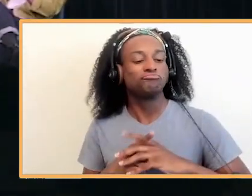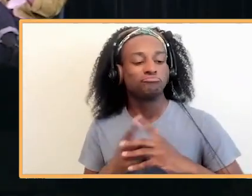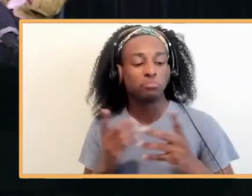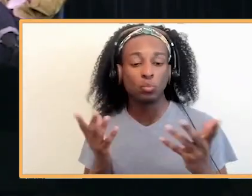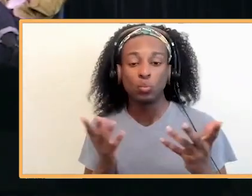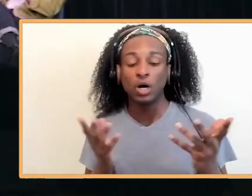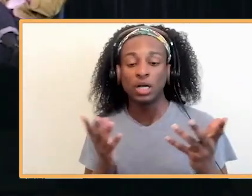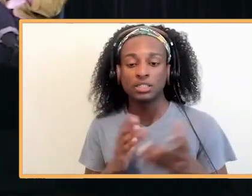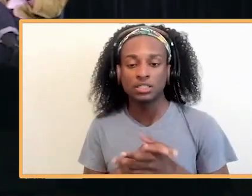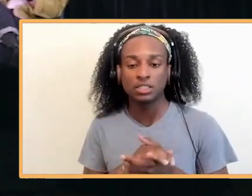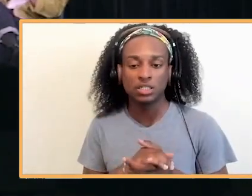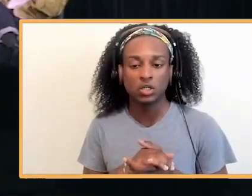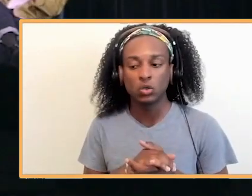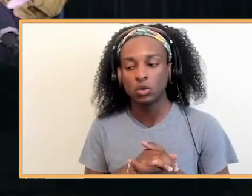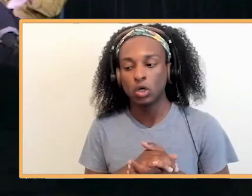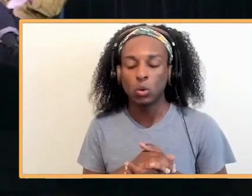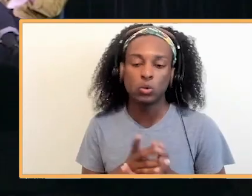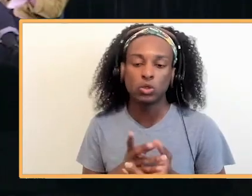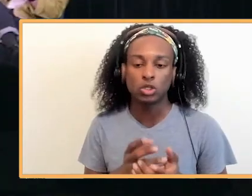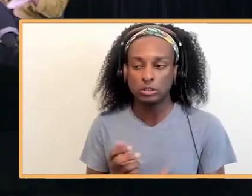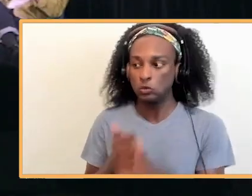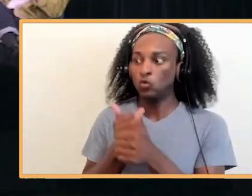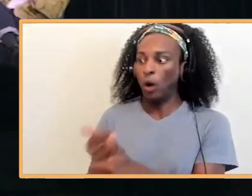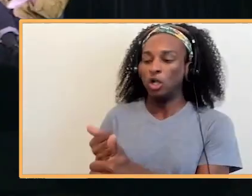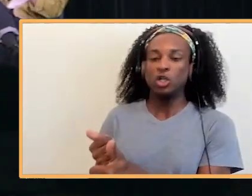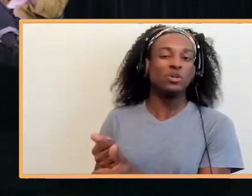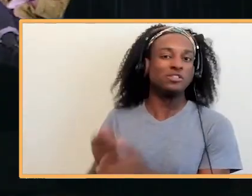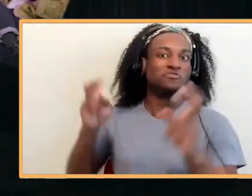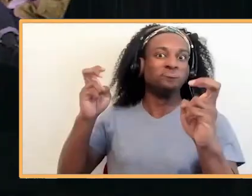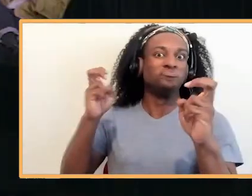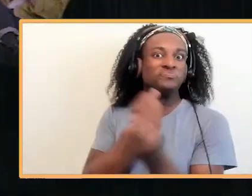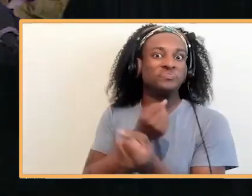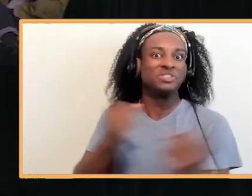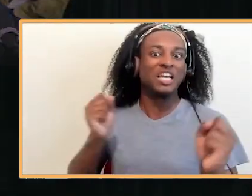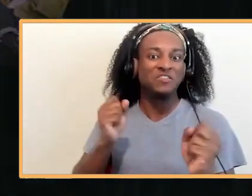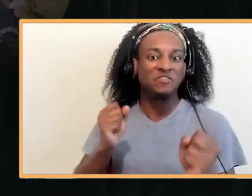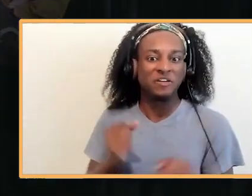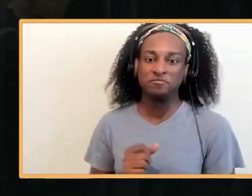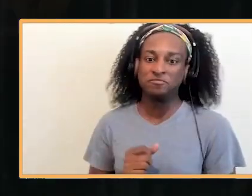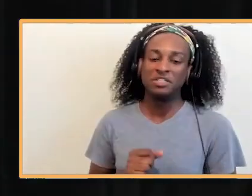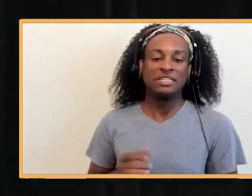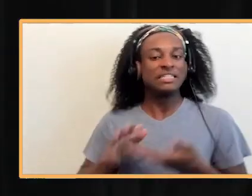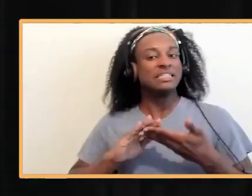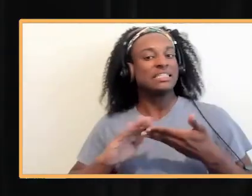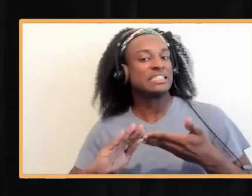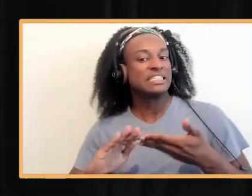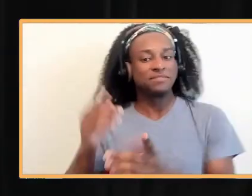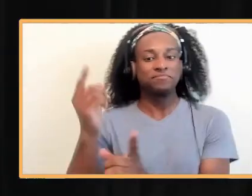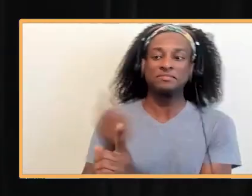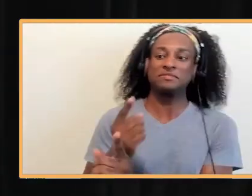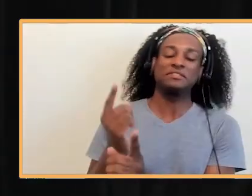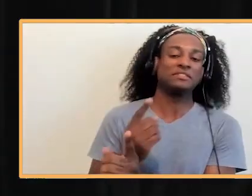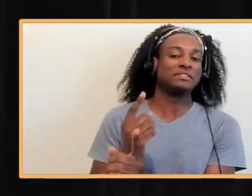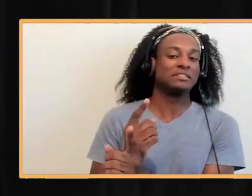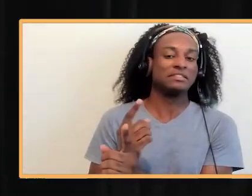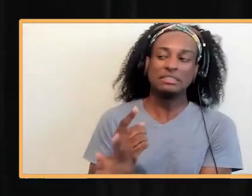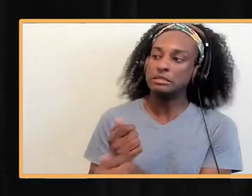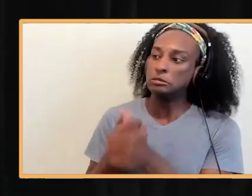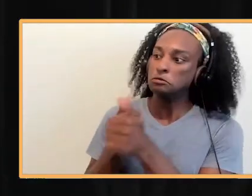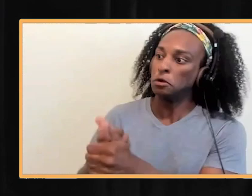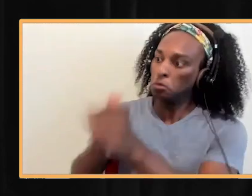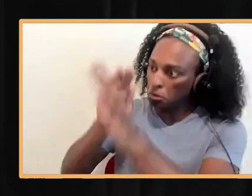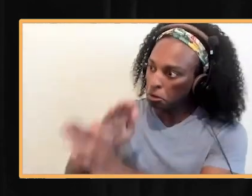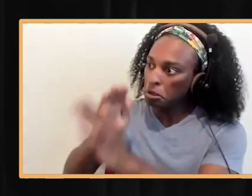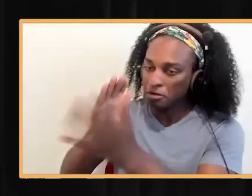safe and orderly and neat and in line, conformist, right? And so